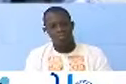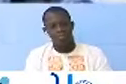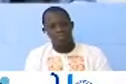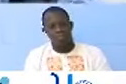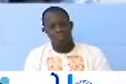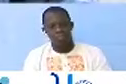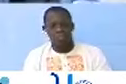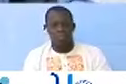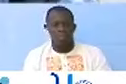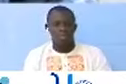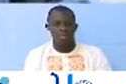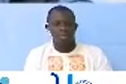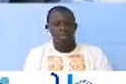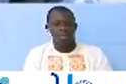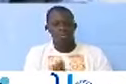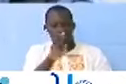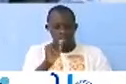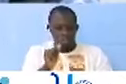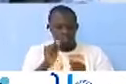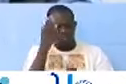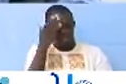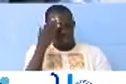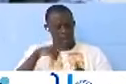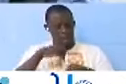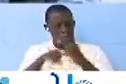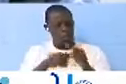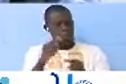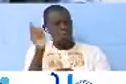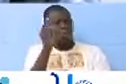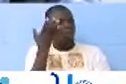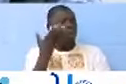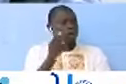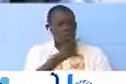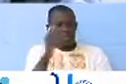Are you aware of instances of such happening?